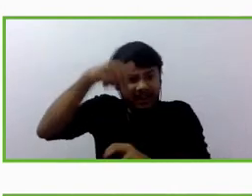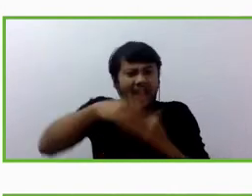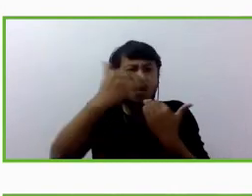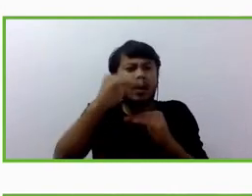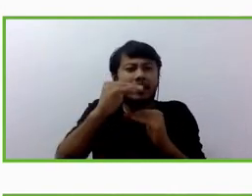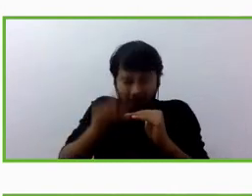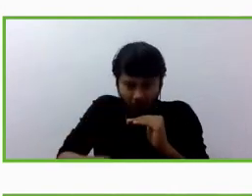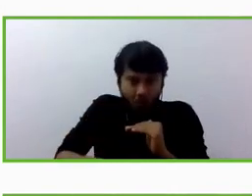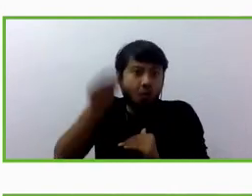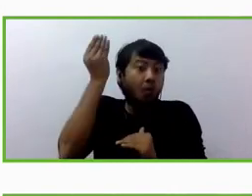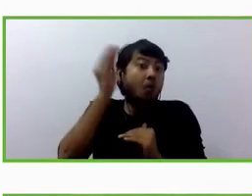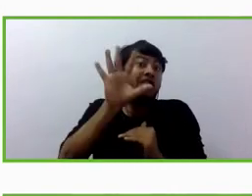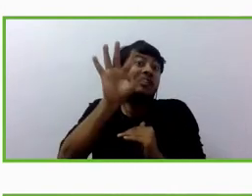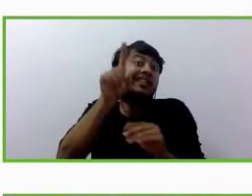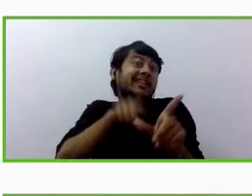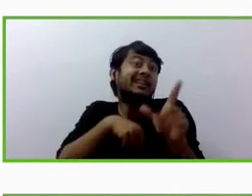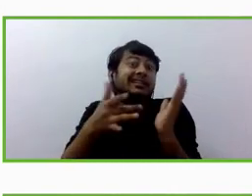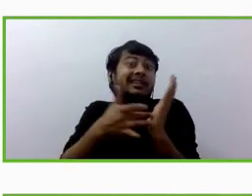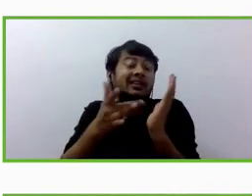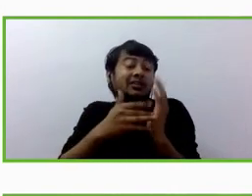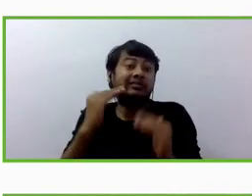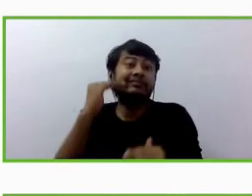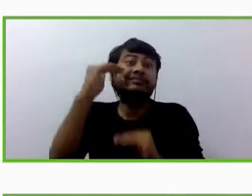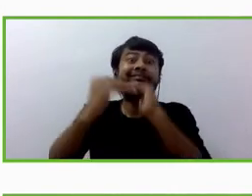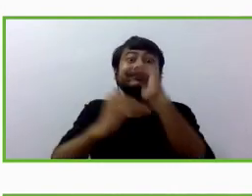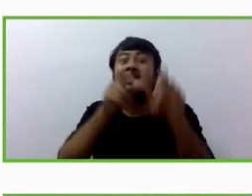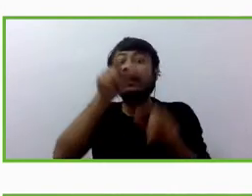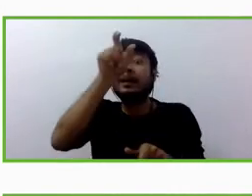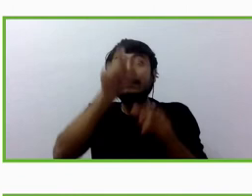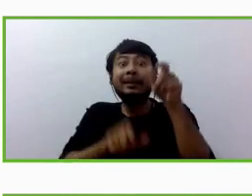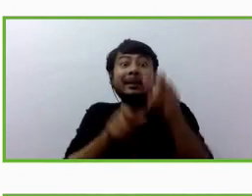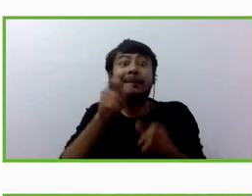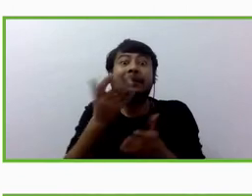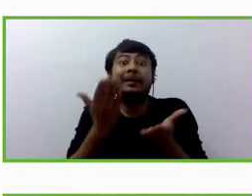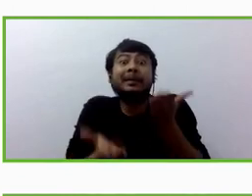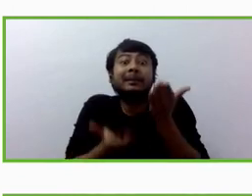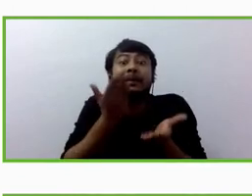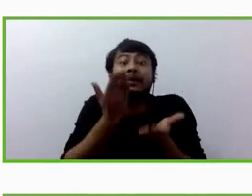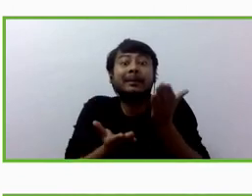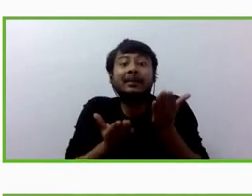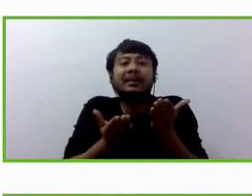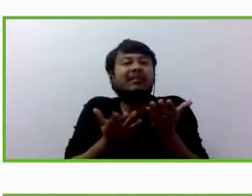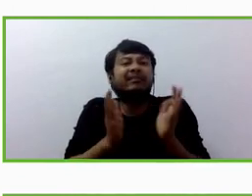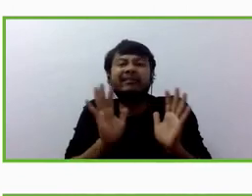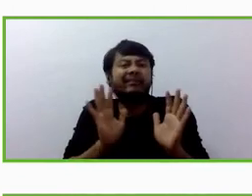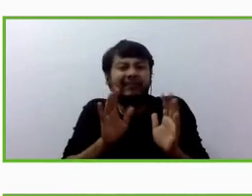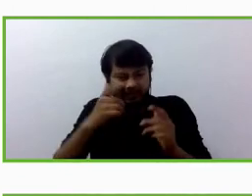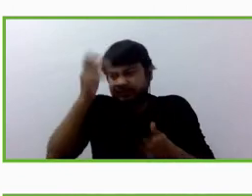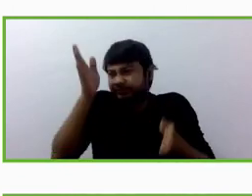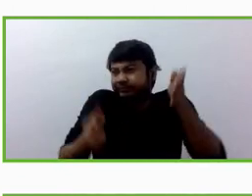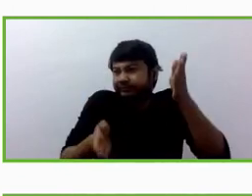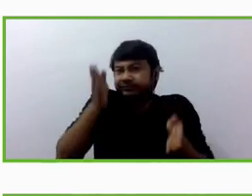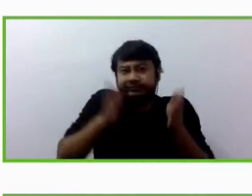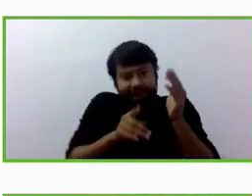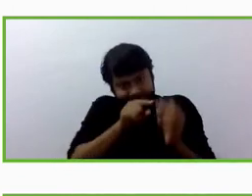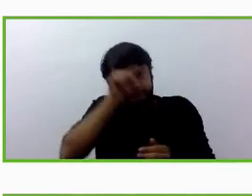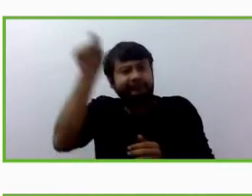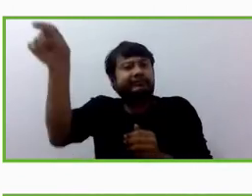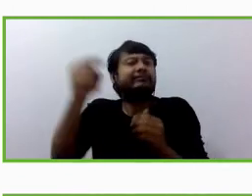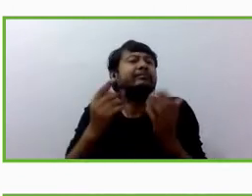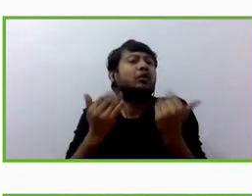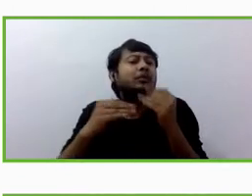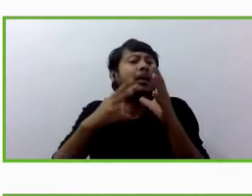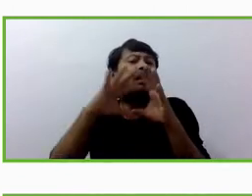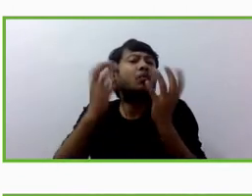people going to the planets as opposed to just robotic instruments. But I want to jump quickly to the topic